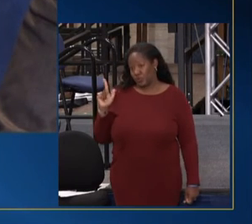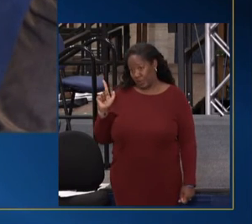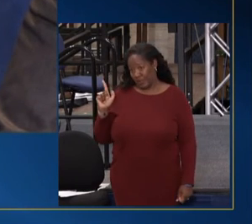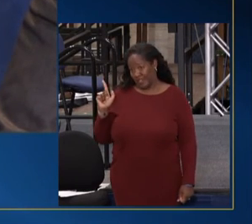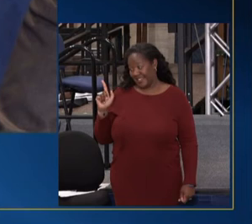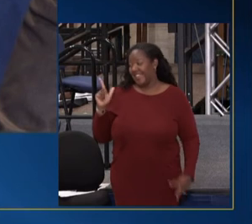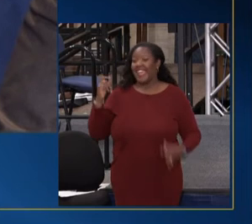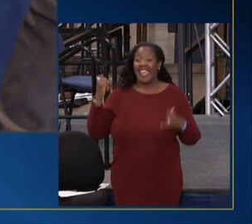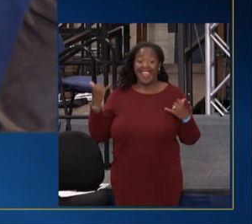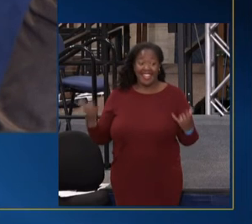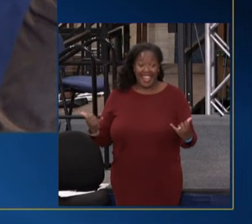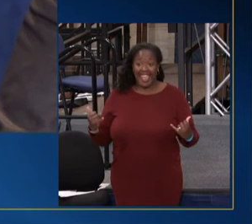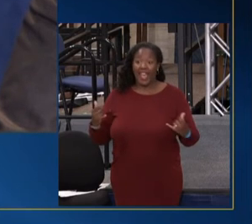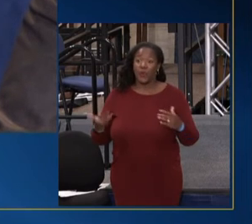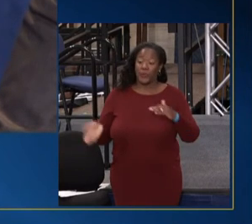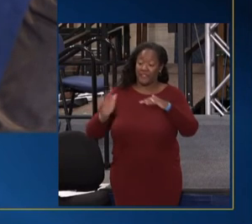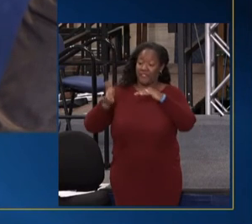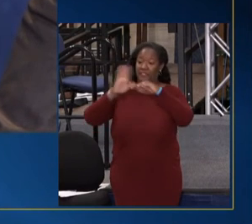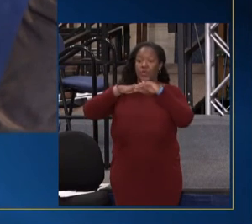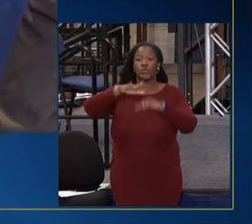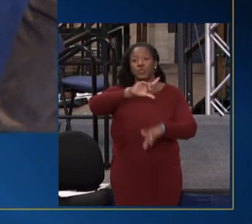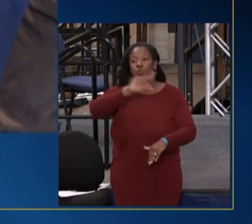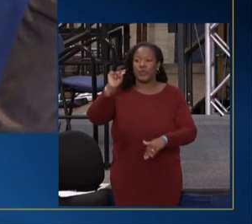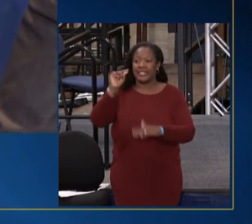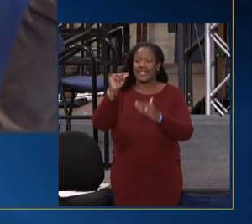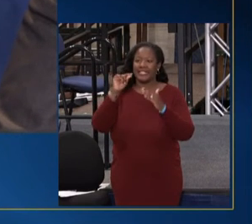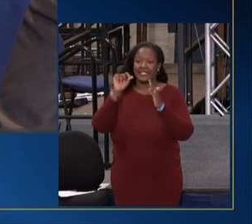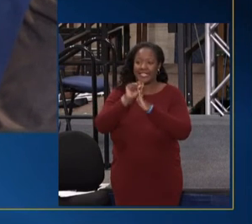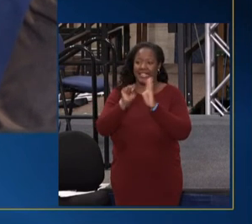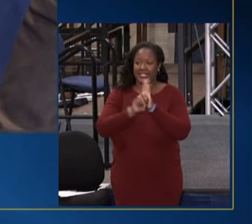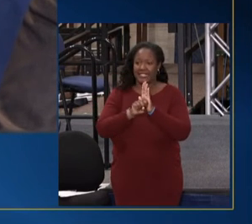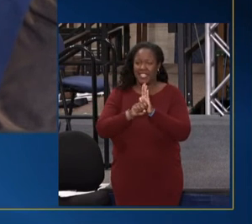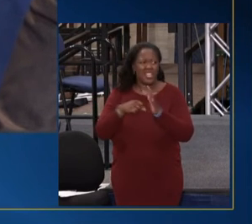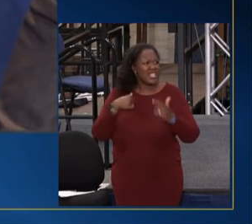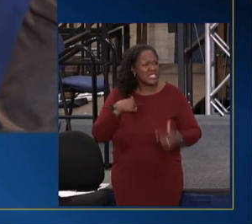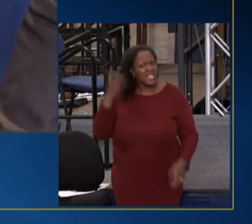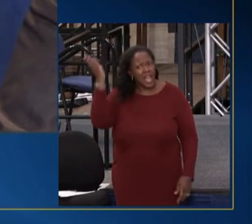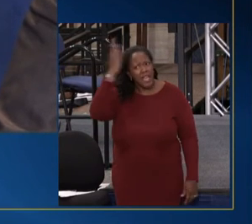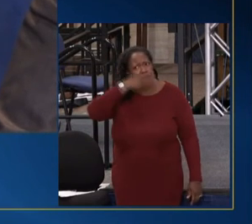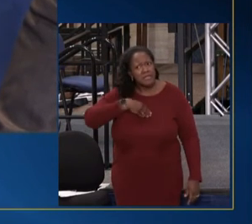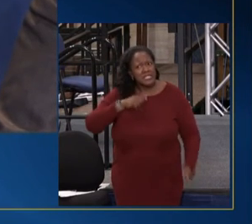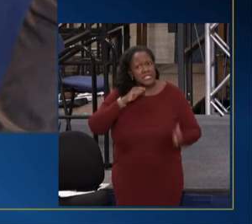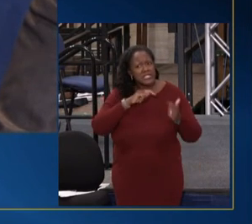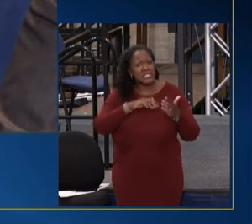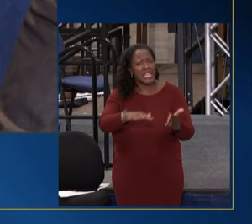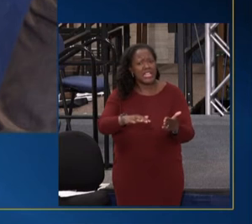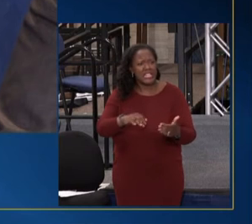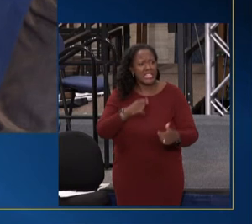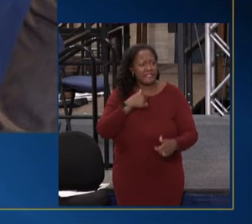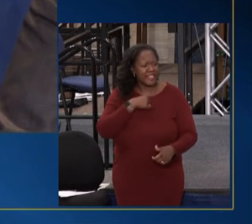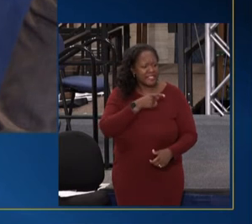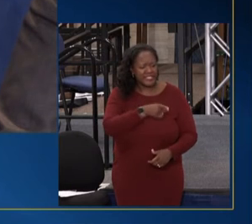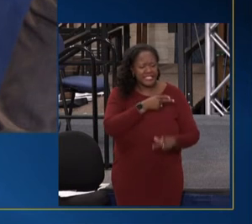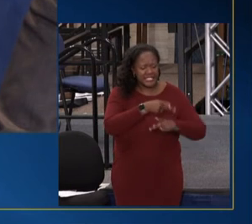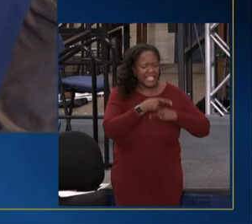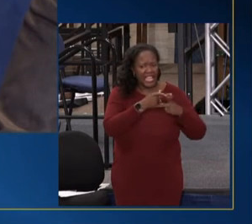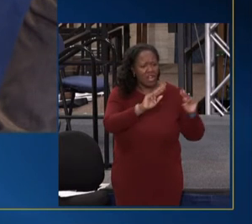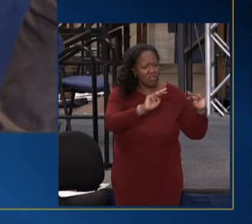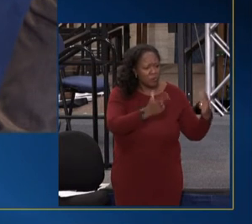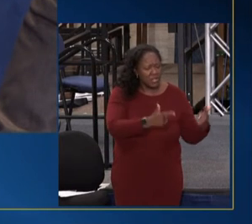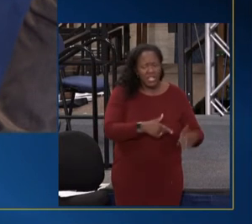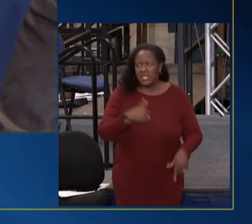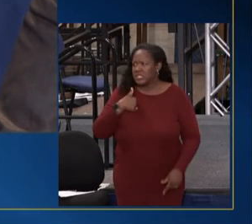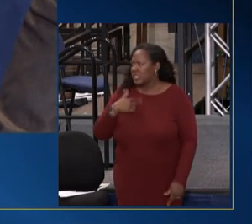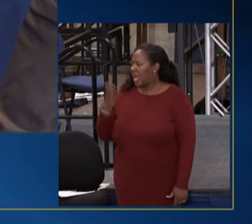states with bans. So I was like, did I miss a study that came out that disproved this care? Did I miss some information